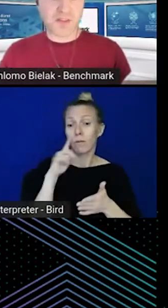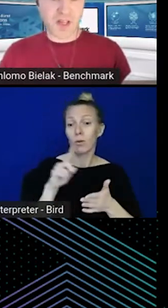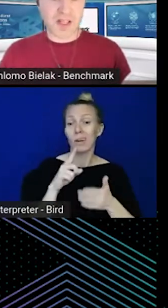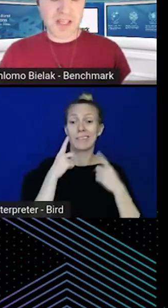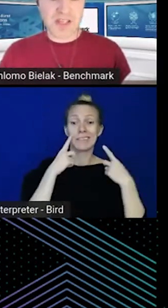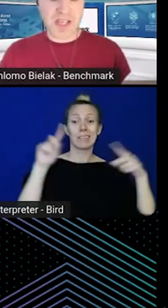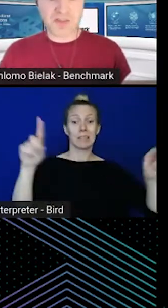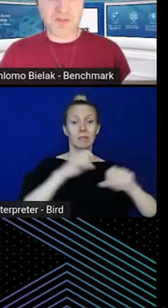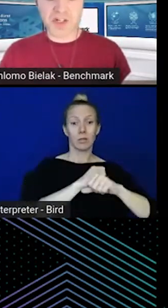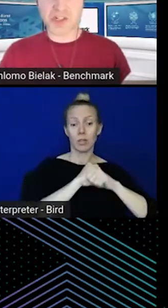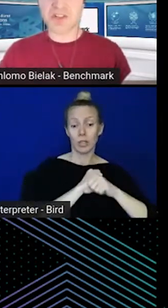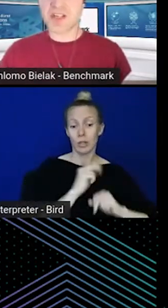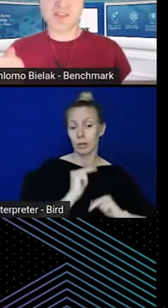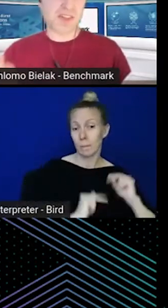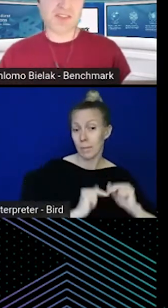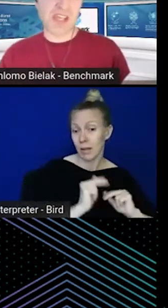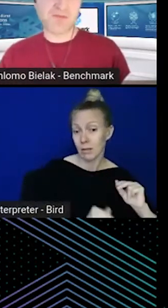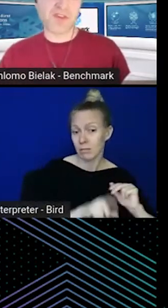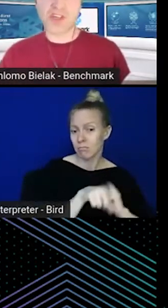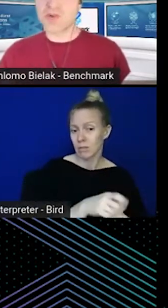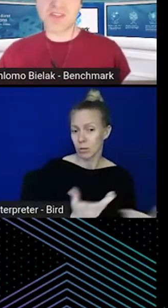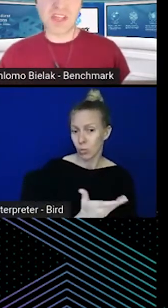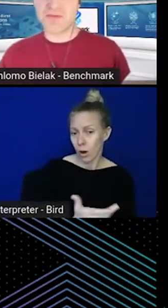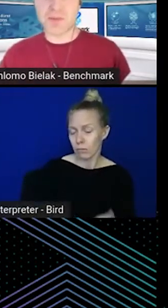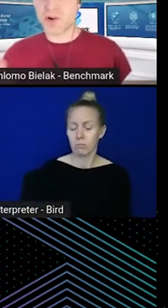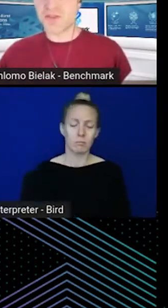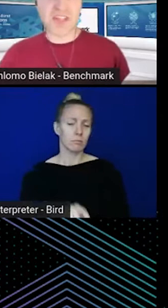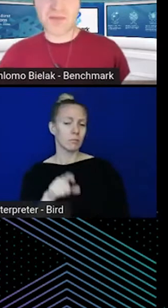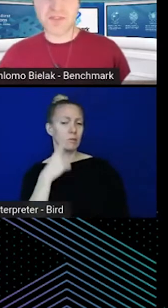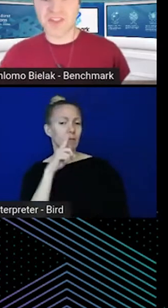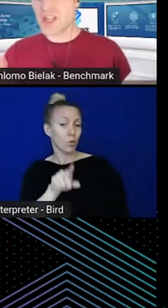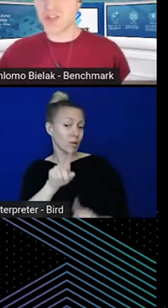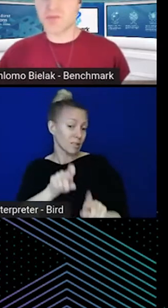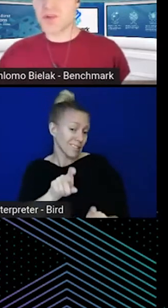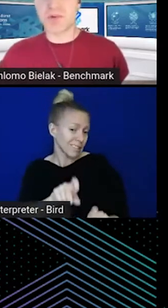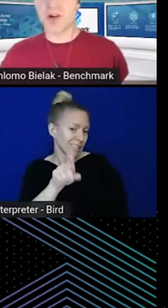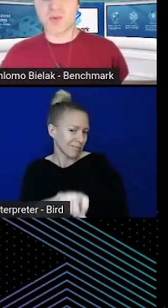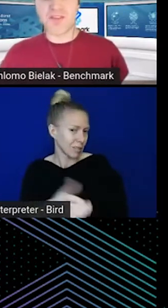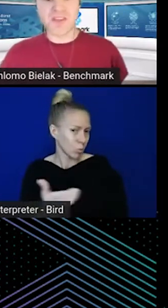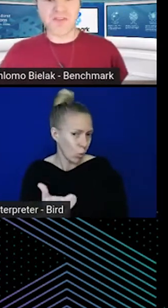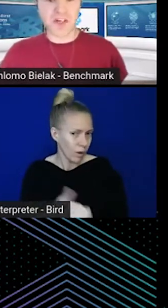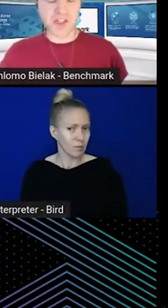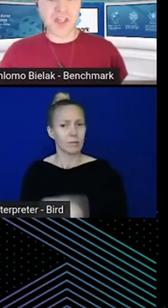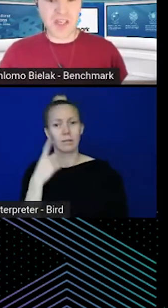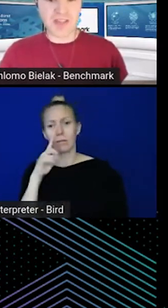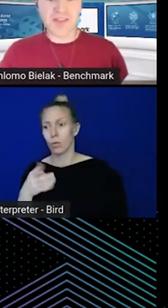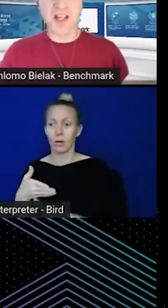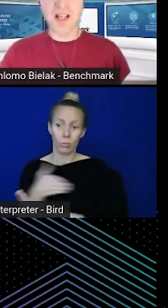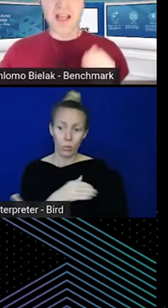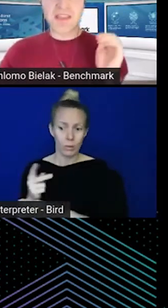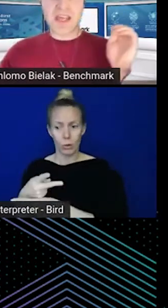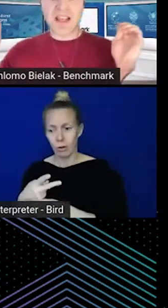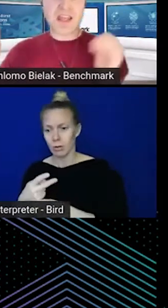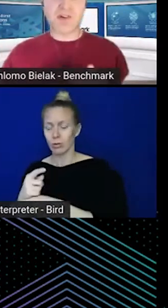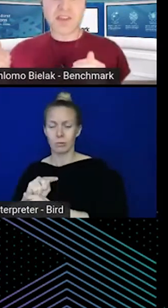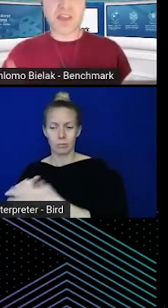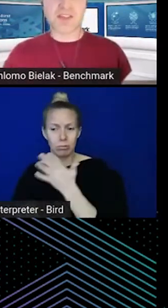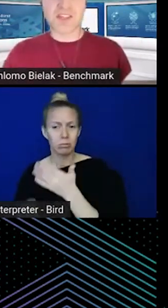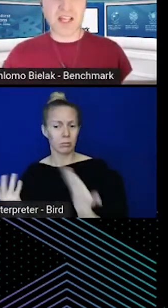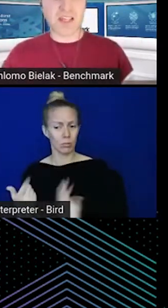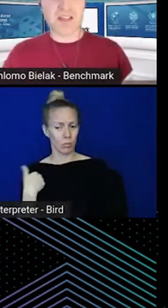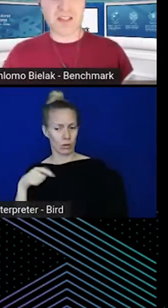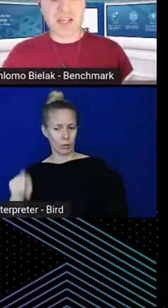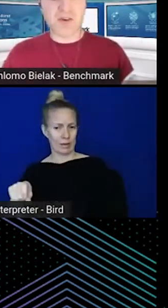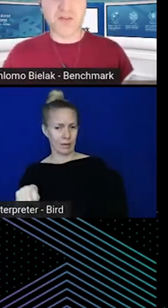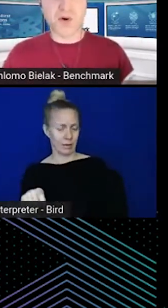dev linting and functional testing? Same for QA, same for perf, same for staging, pre-prod, whatever the function is. And then layer in